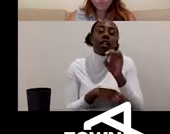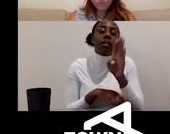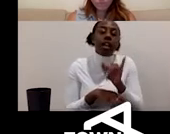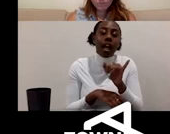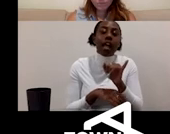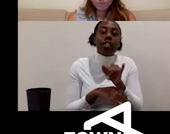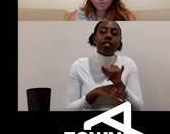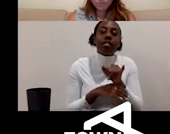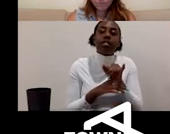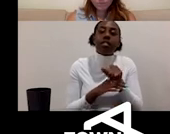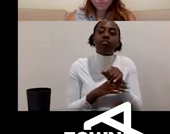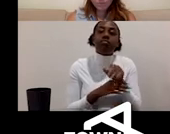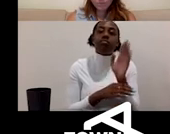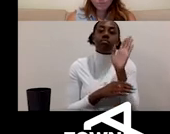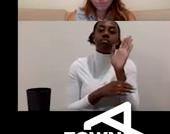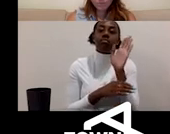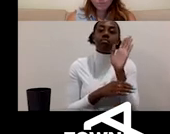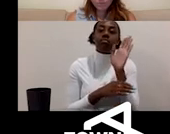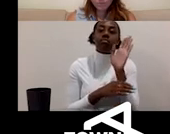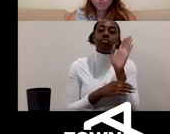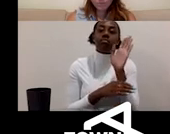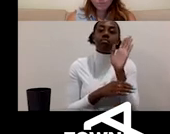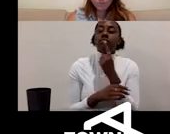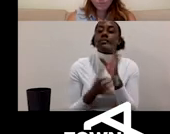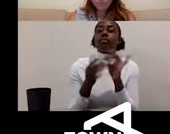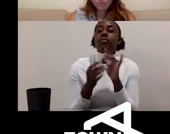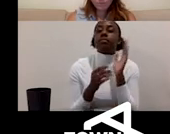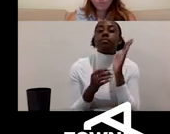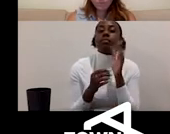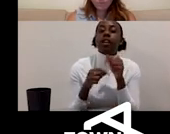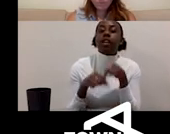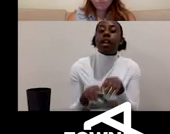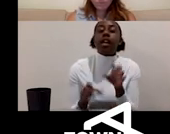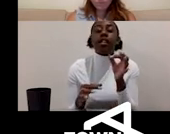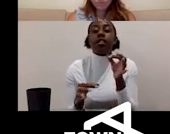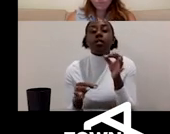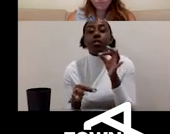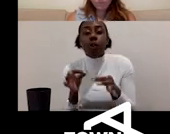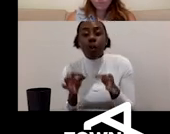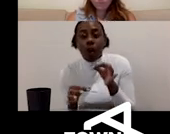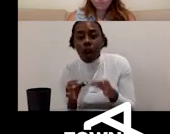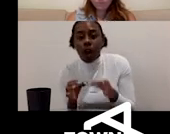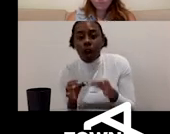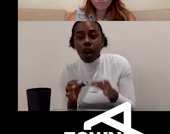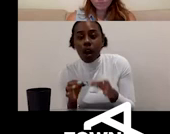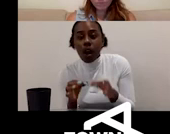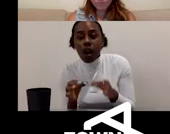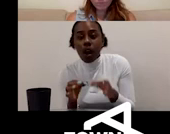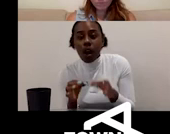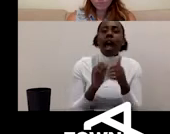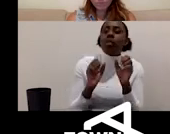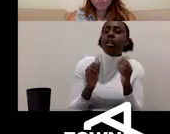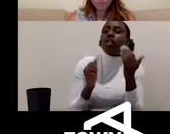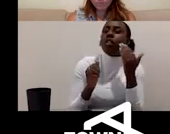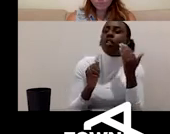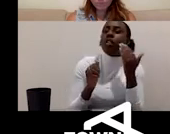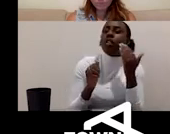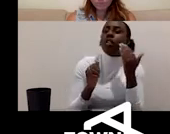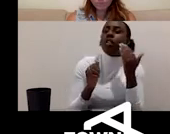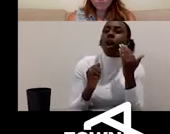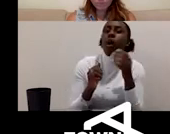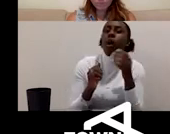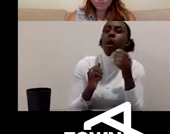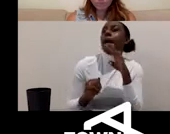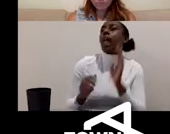who they're tagging as Black identity extremists, what happens after that, how are they training every local police department agency in the